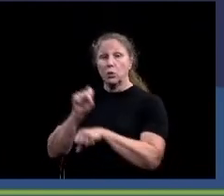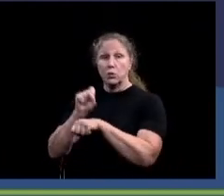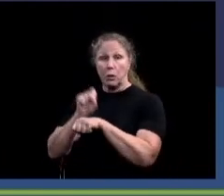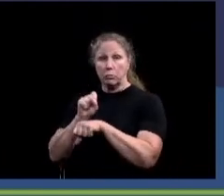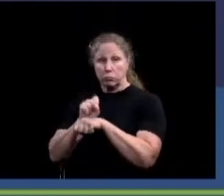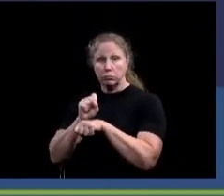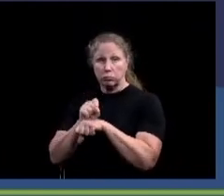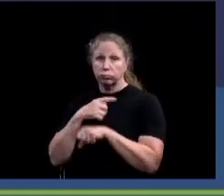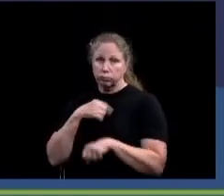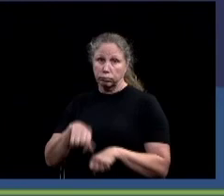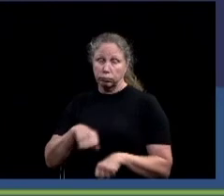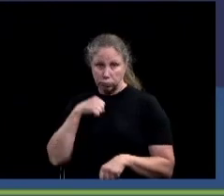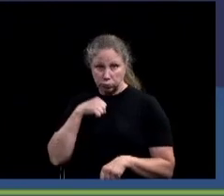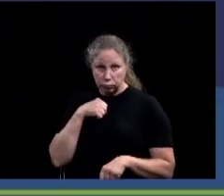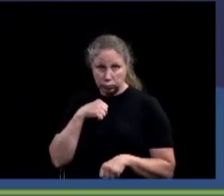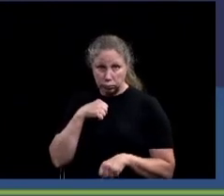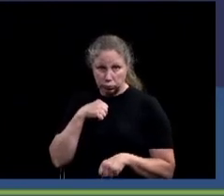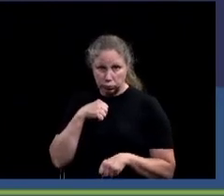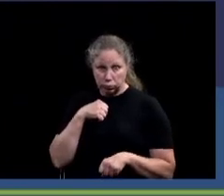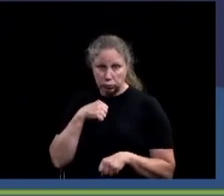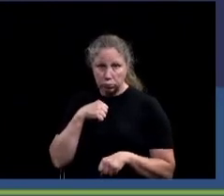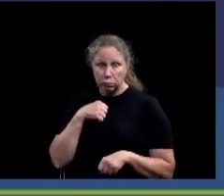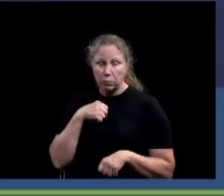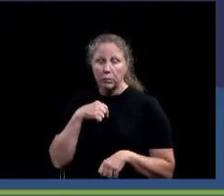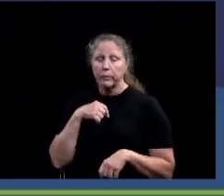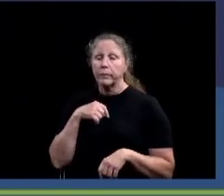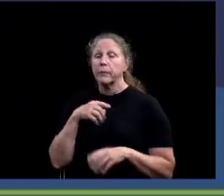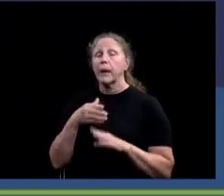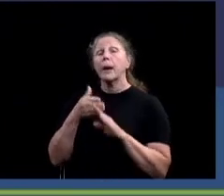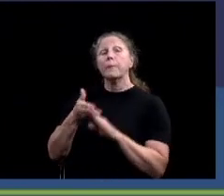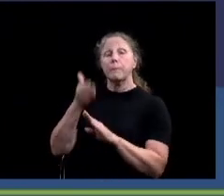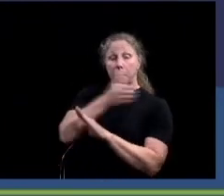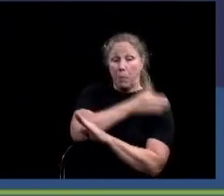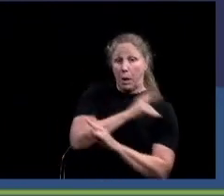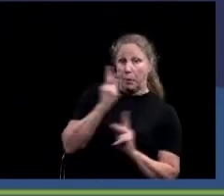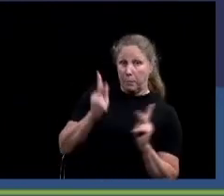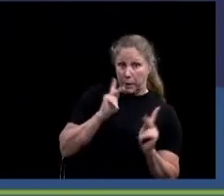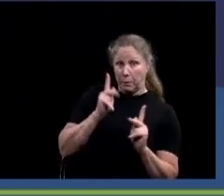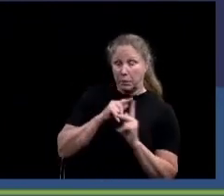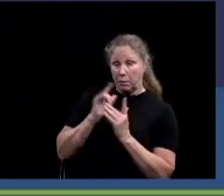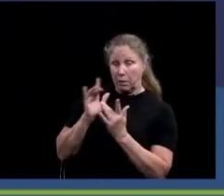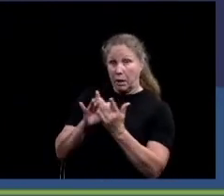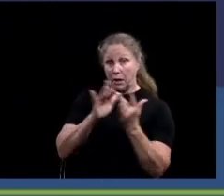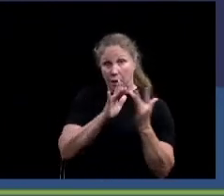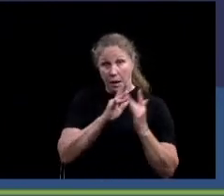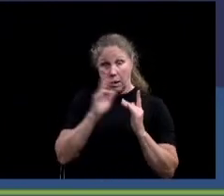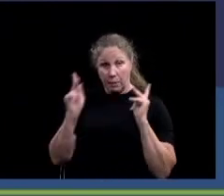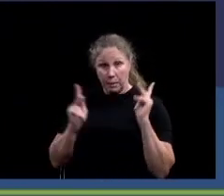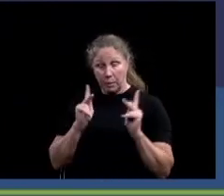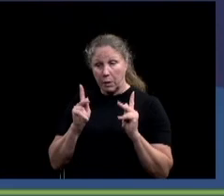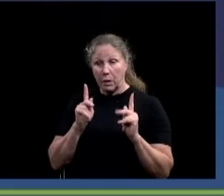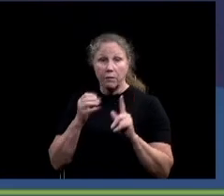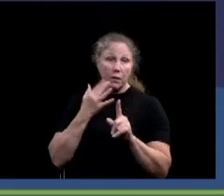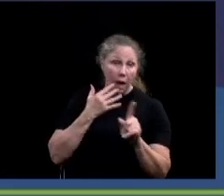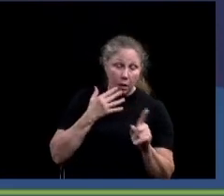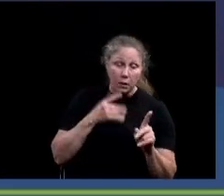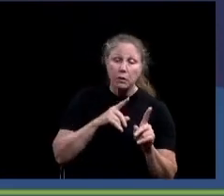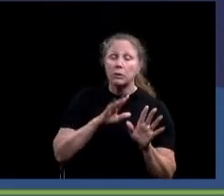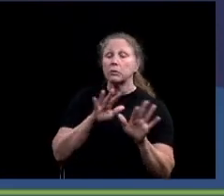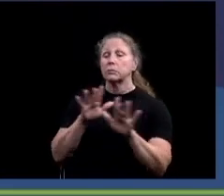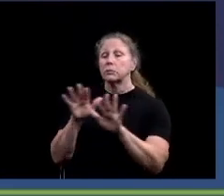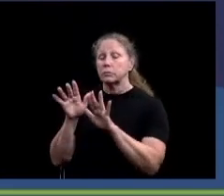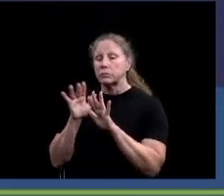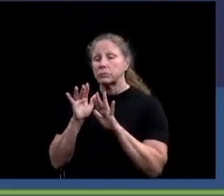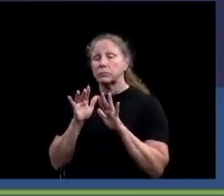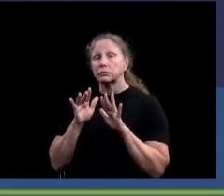to reach out to communities of color, to understand the REI race equity